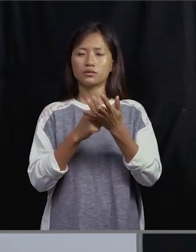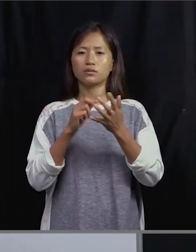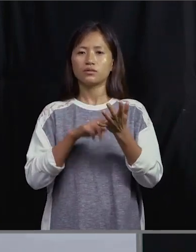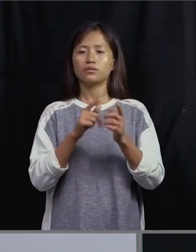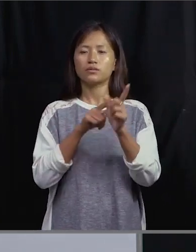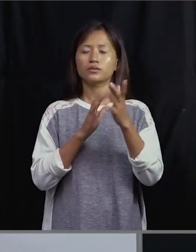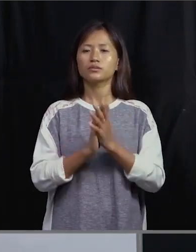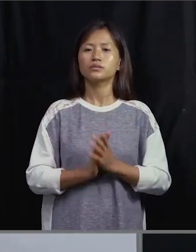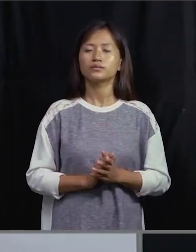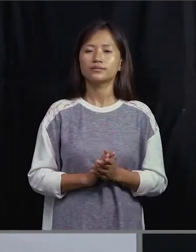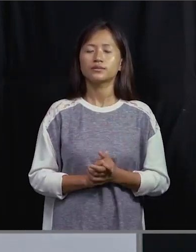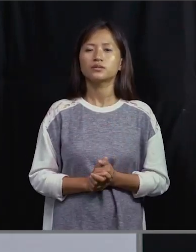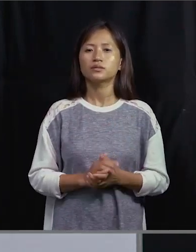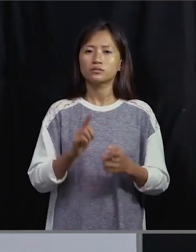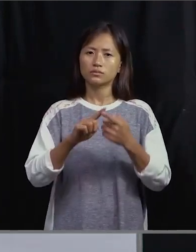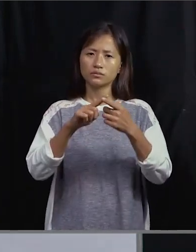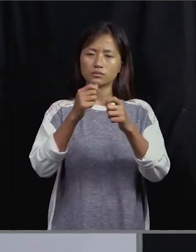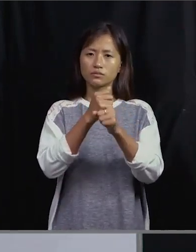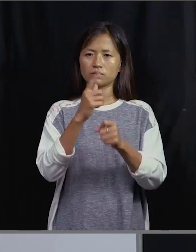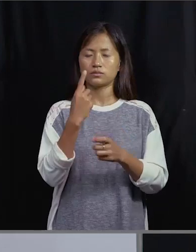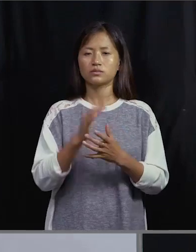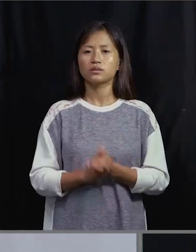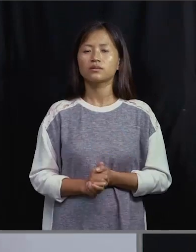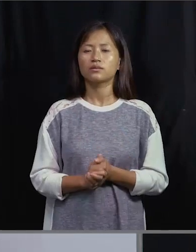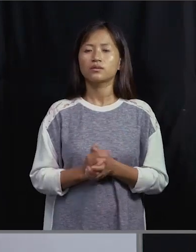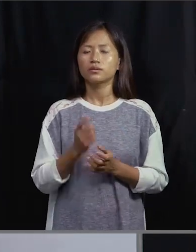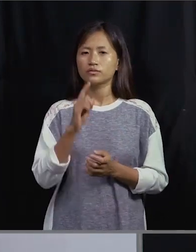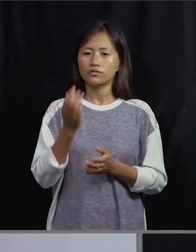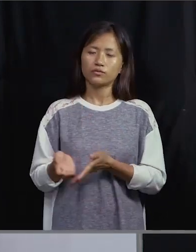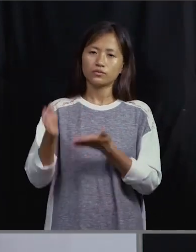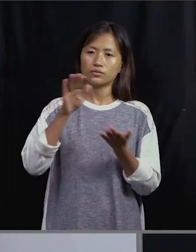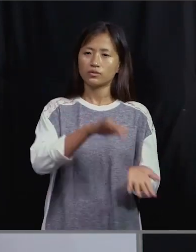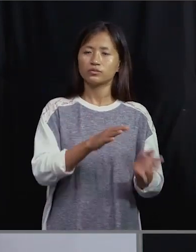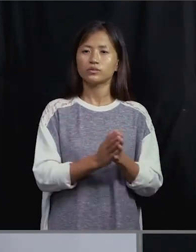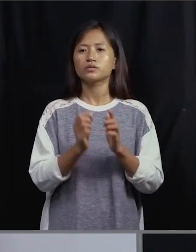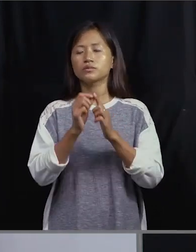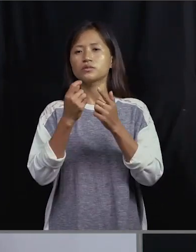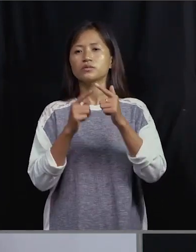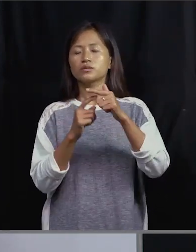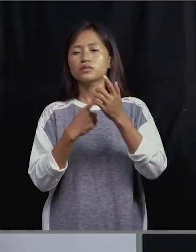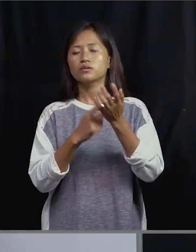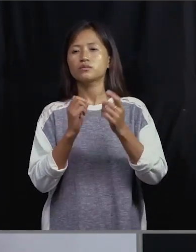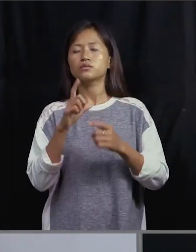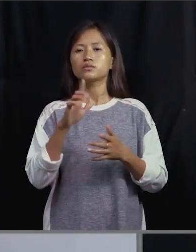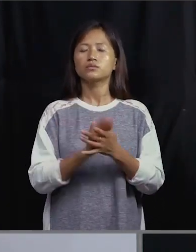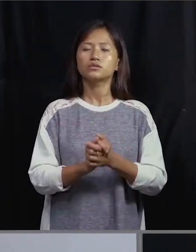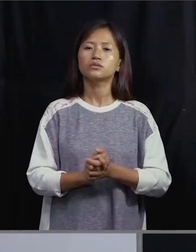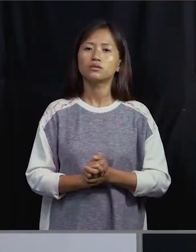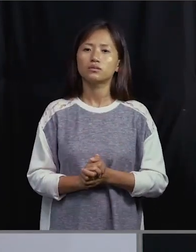relationship. Just one example. Because of a fall in the price of petrol,